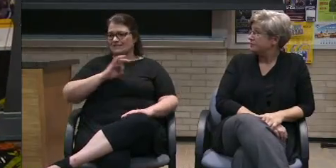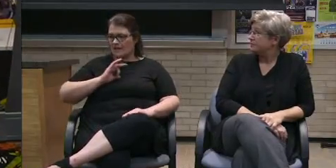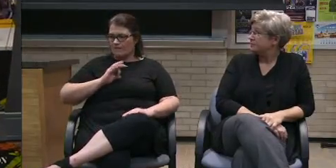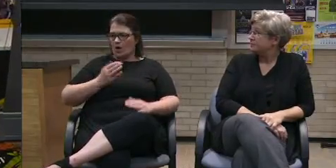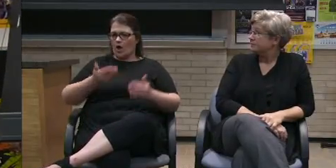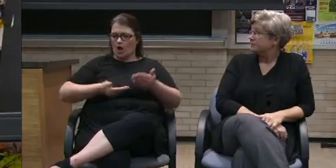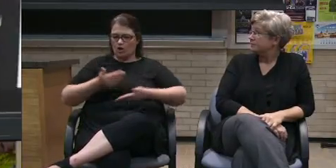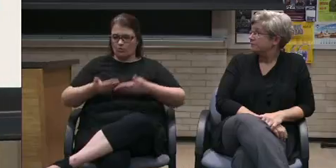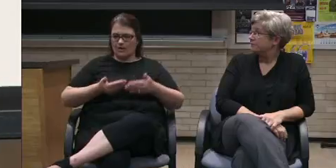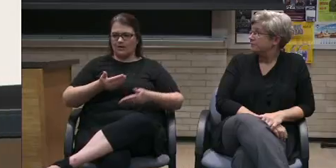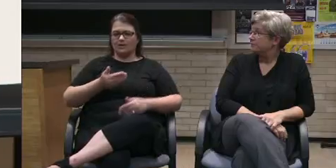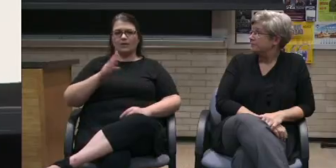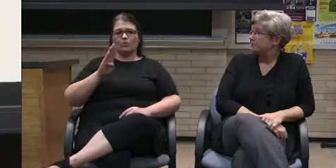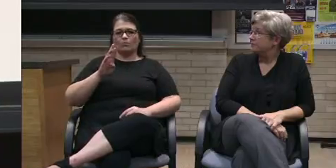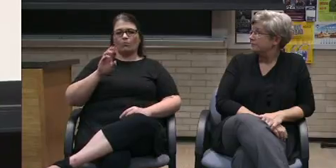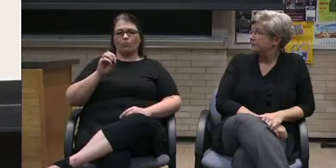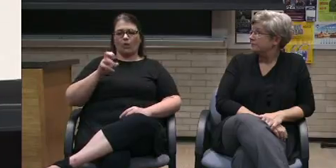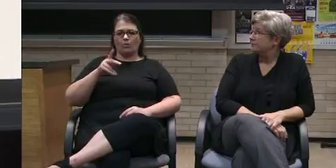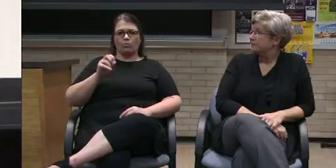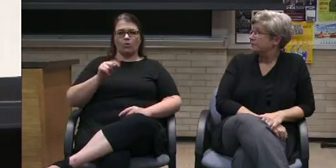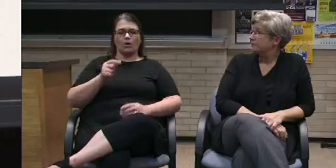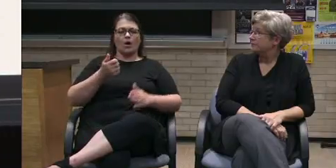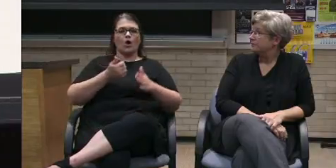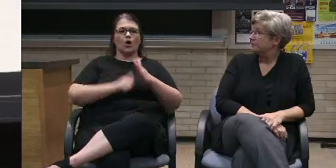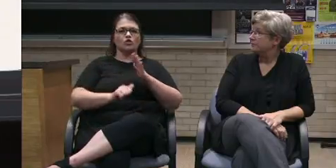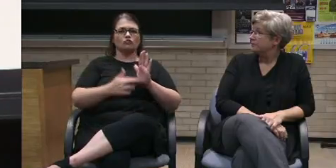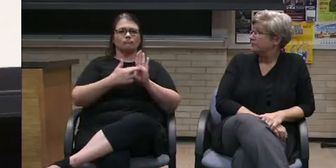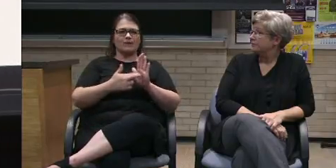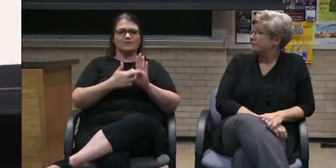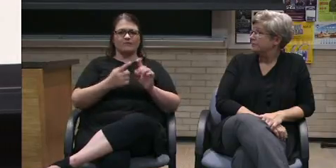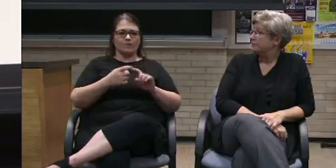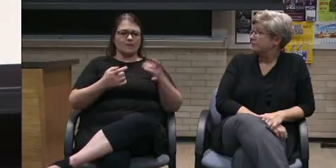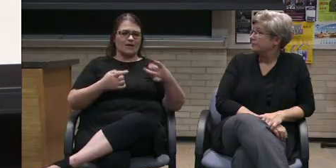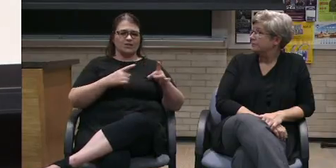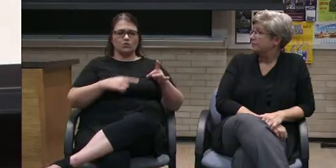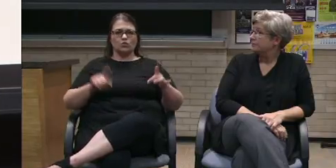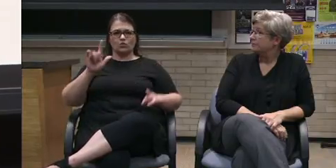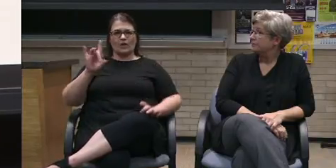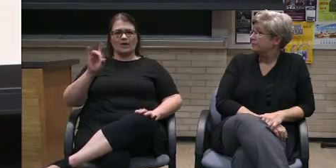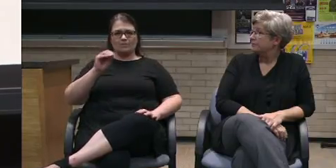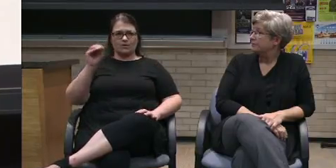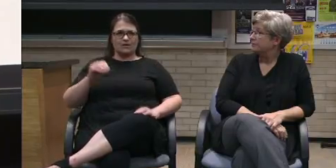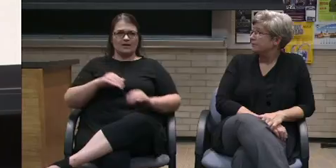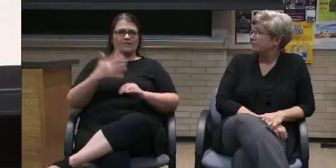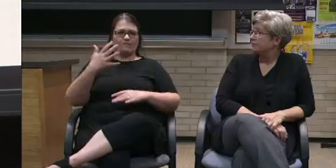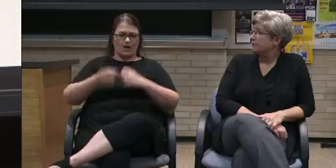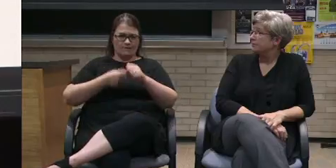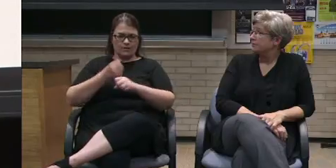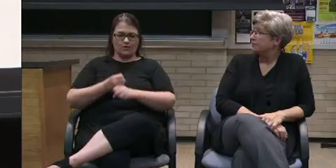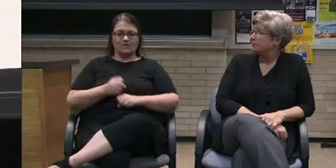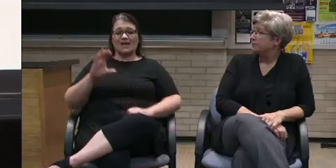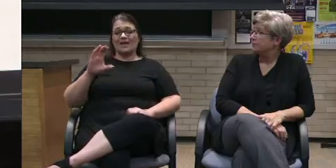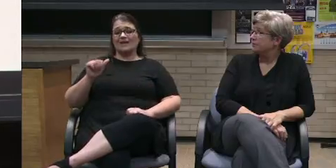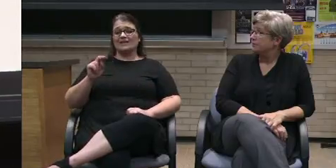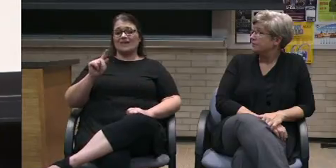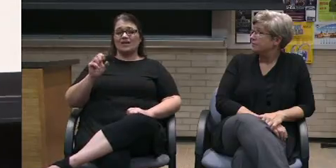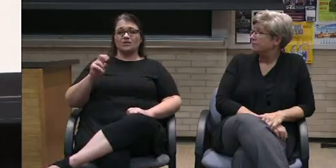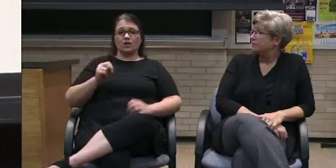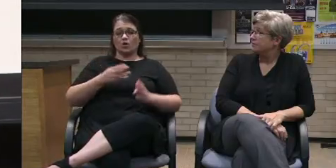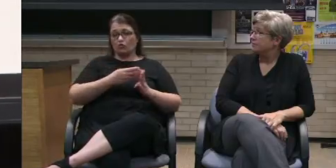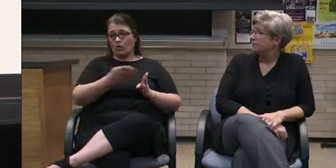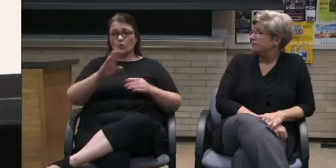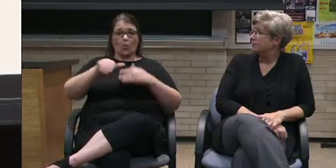Brockport in my school, I moved underrepresented faculty from 18% to 28% in 5 years. At Canton, across the whole faculty,